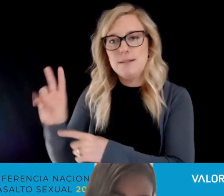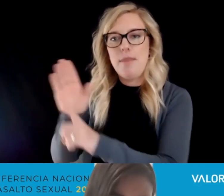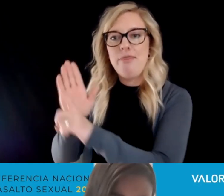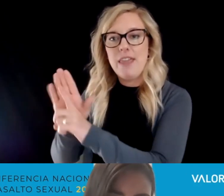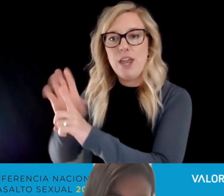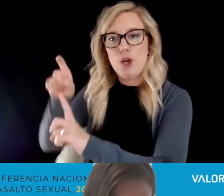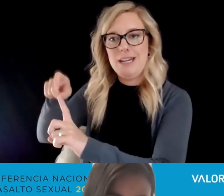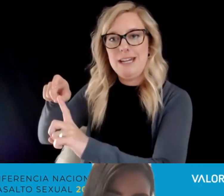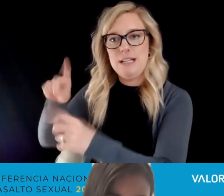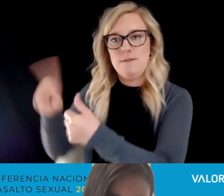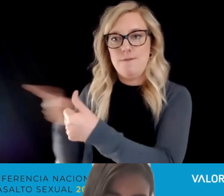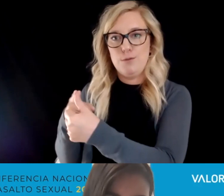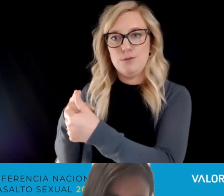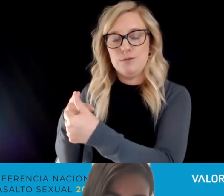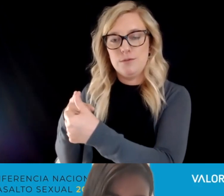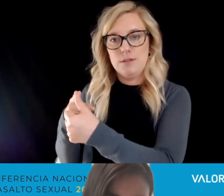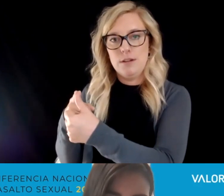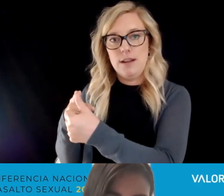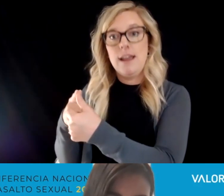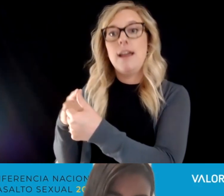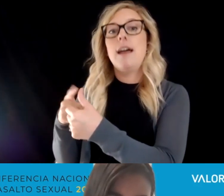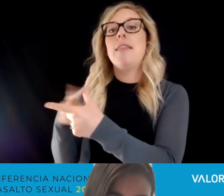order to be able to move on.